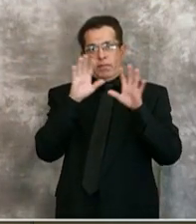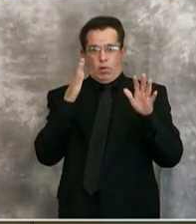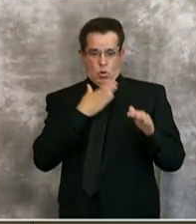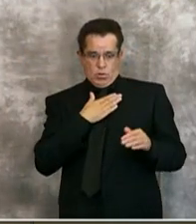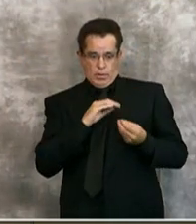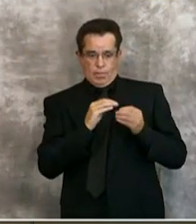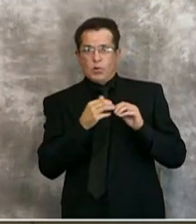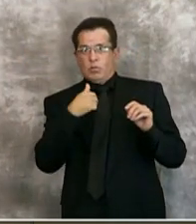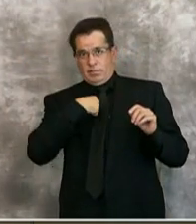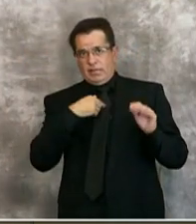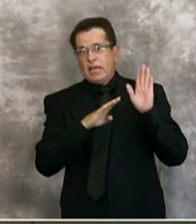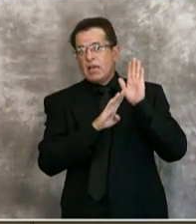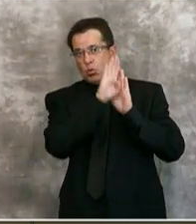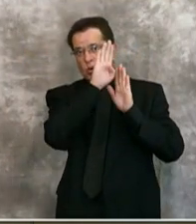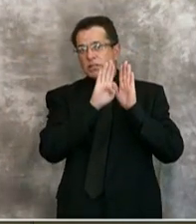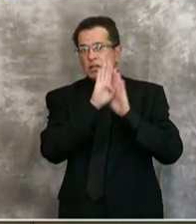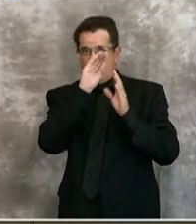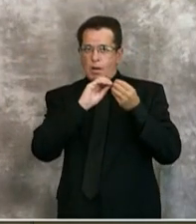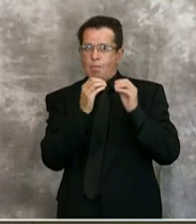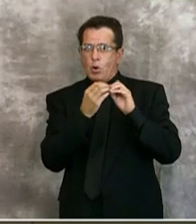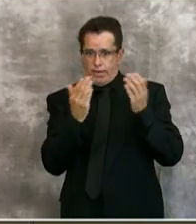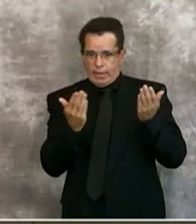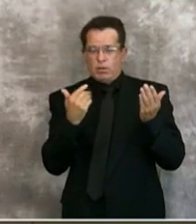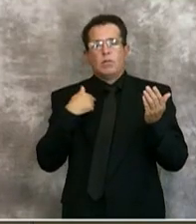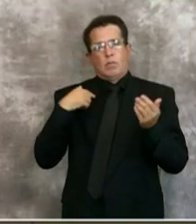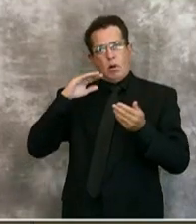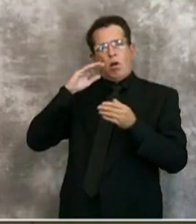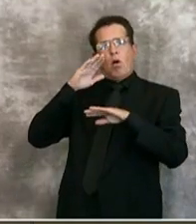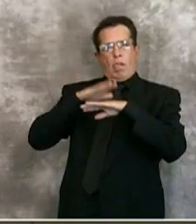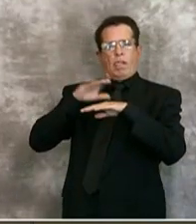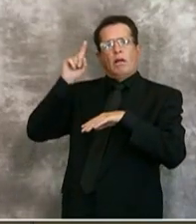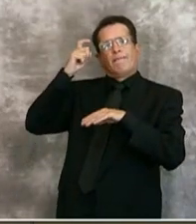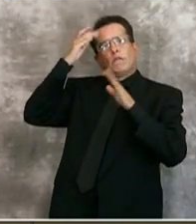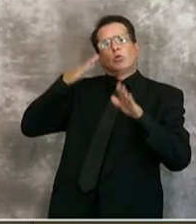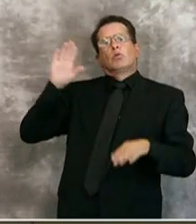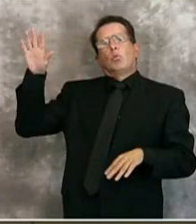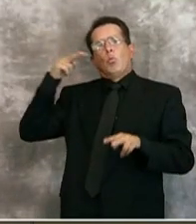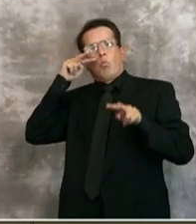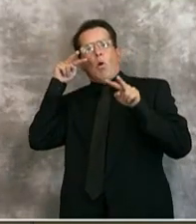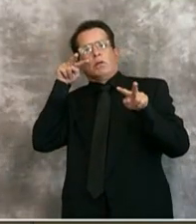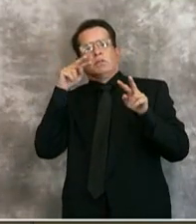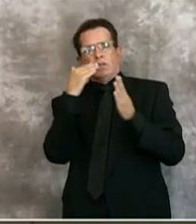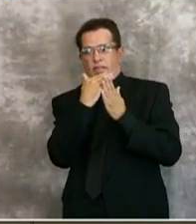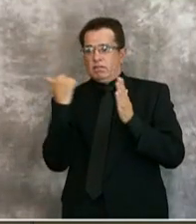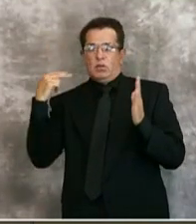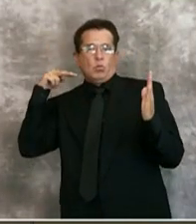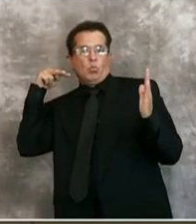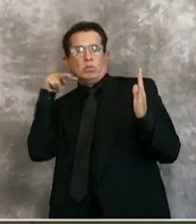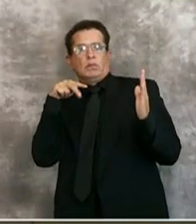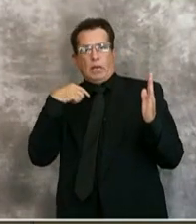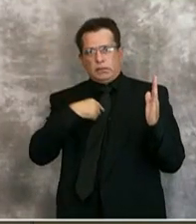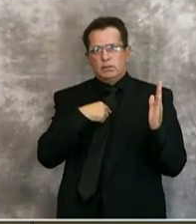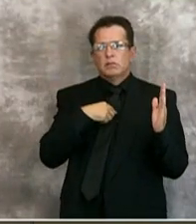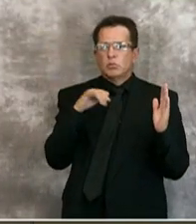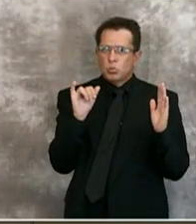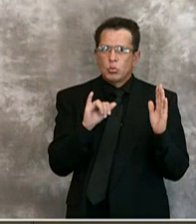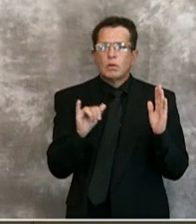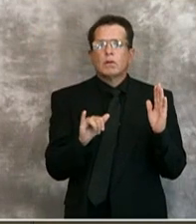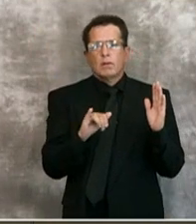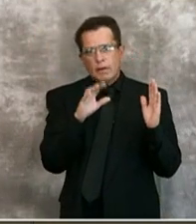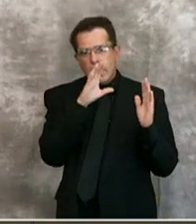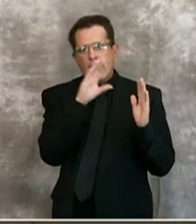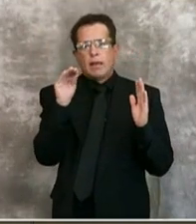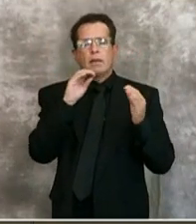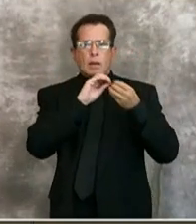increased number of cases, we are on the governor's watch list. And with other metrics, looking at